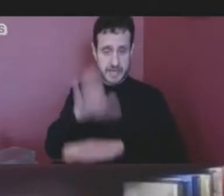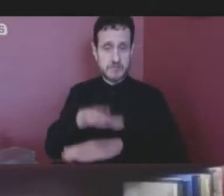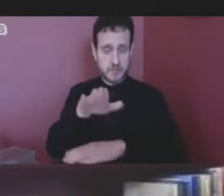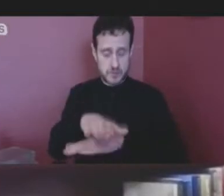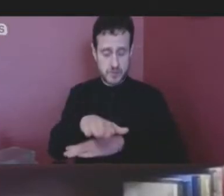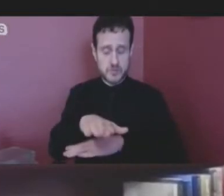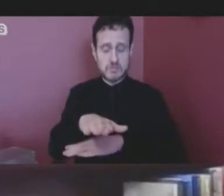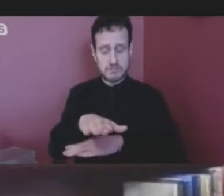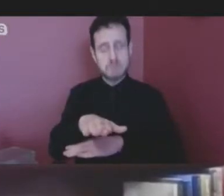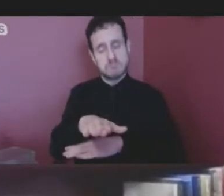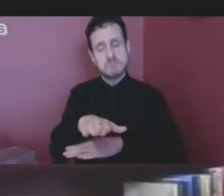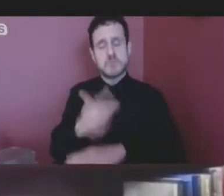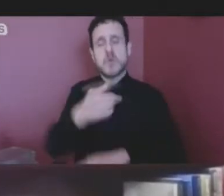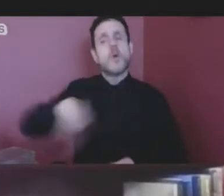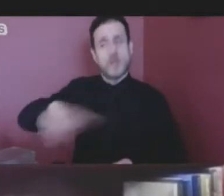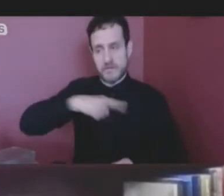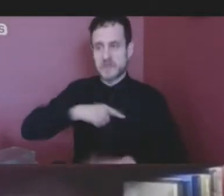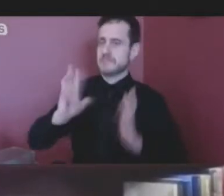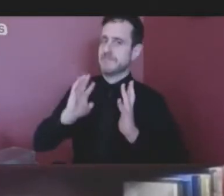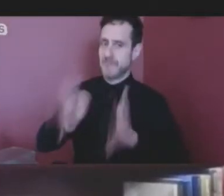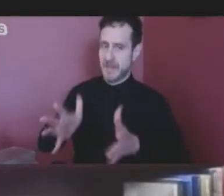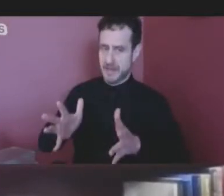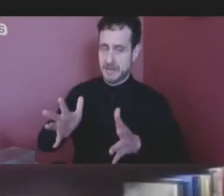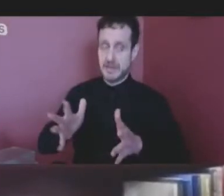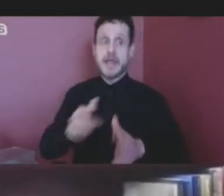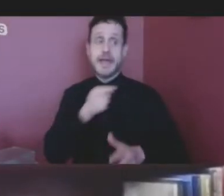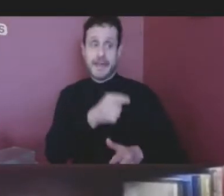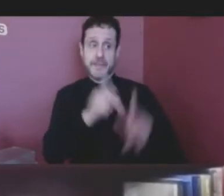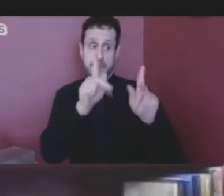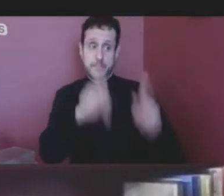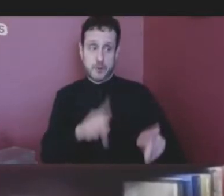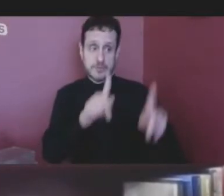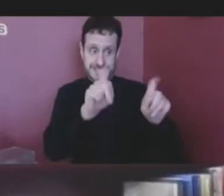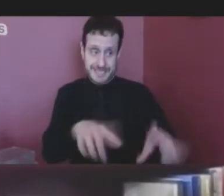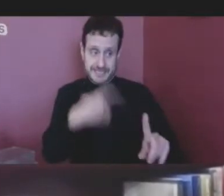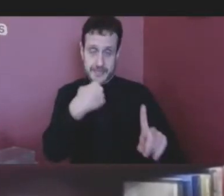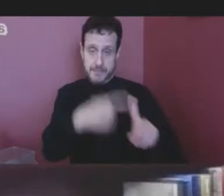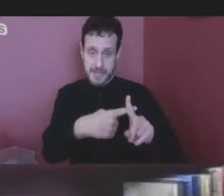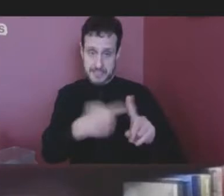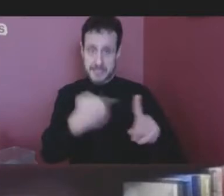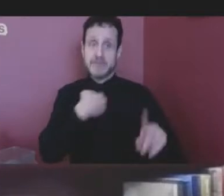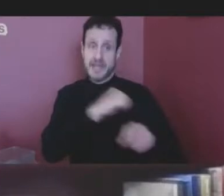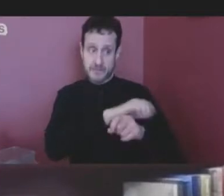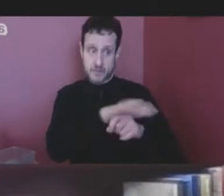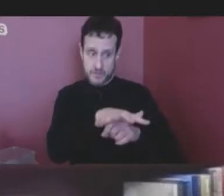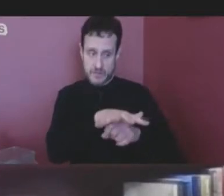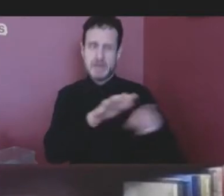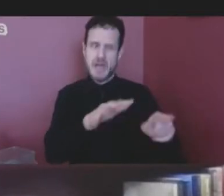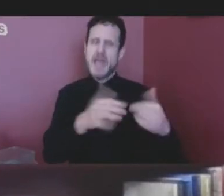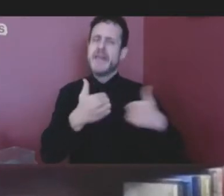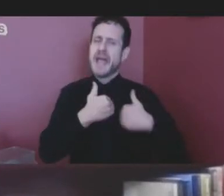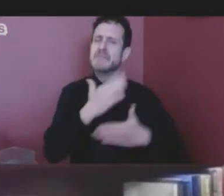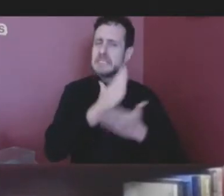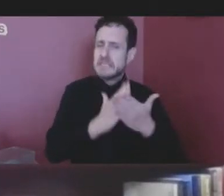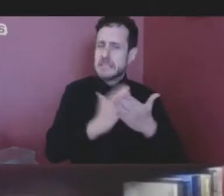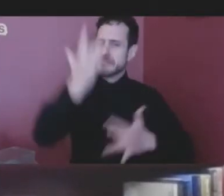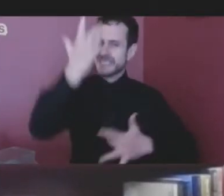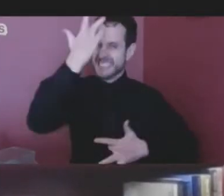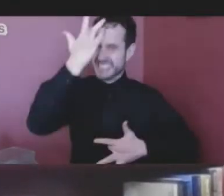who tested positive, and they have some symptoms but are in good condition and resting at